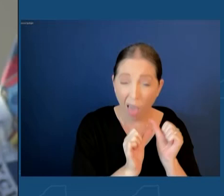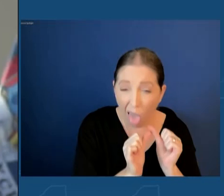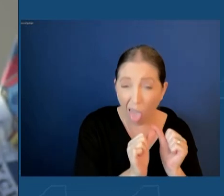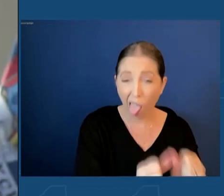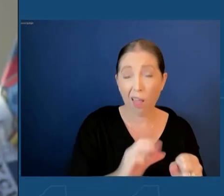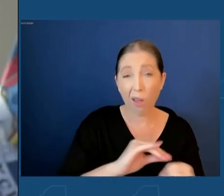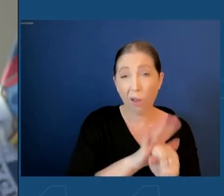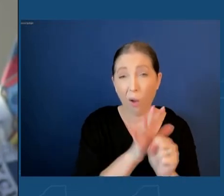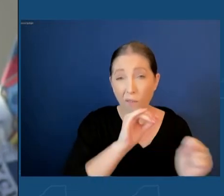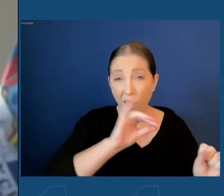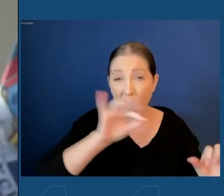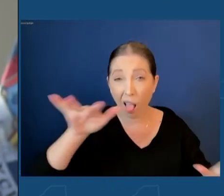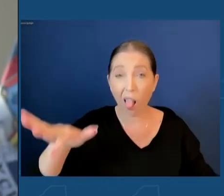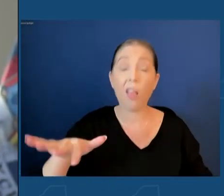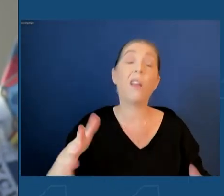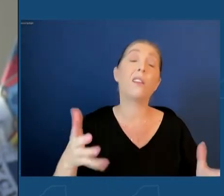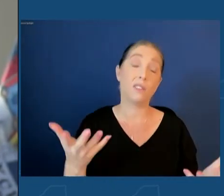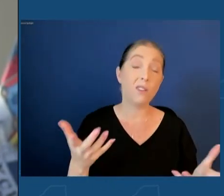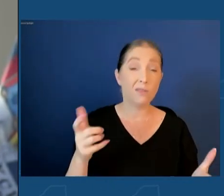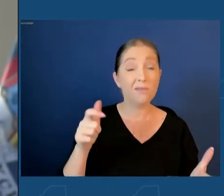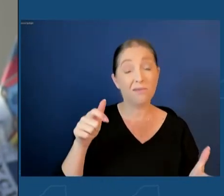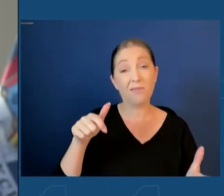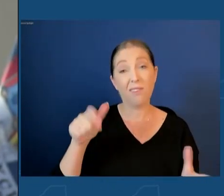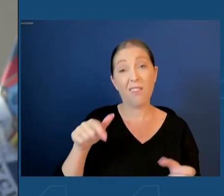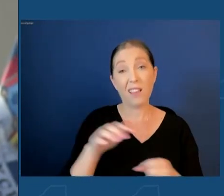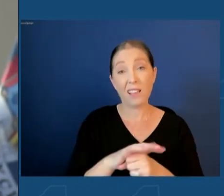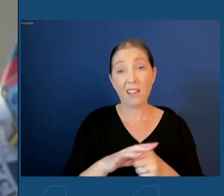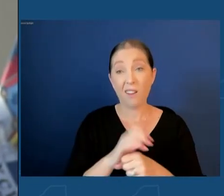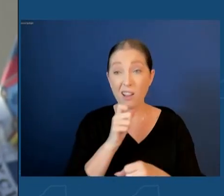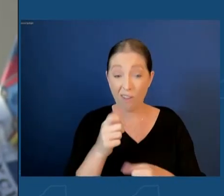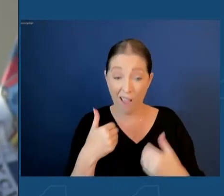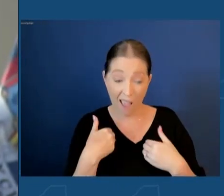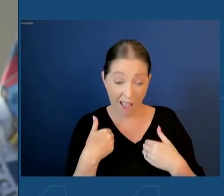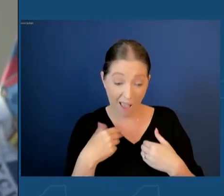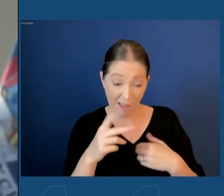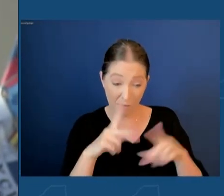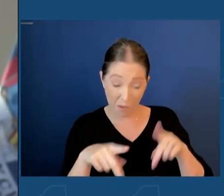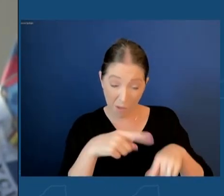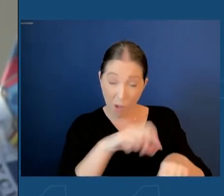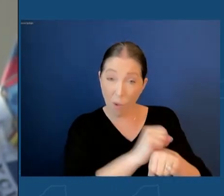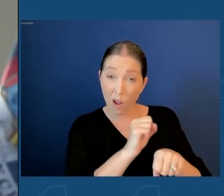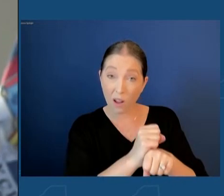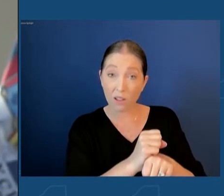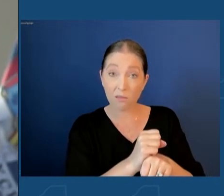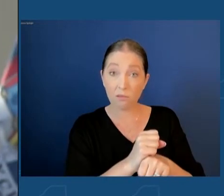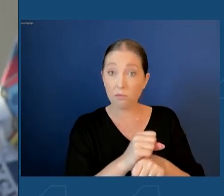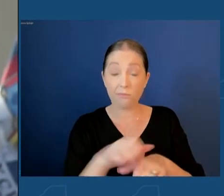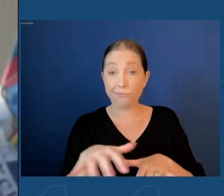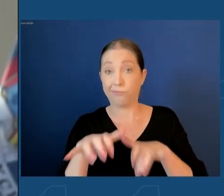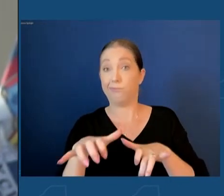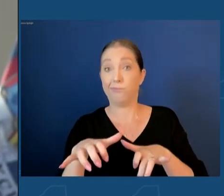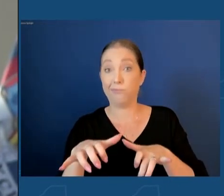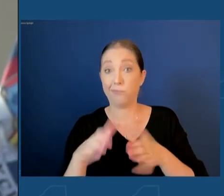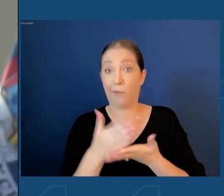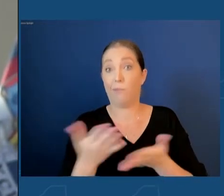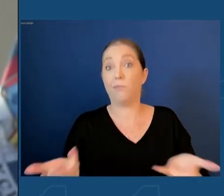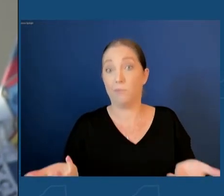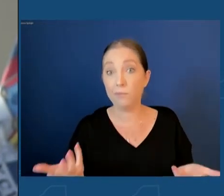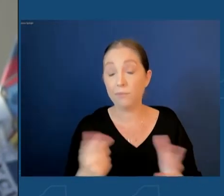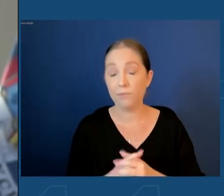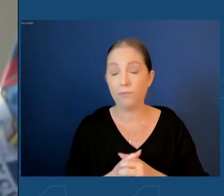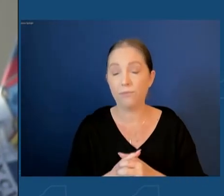And without them, this area grinds to a halt, and I want to make sure we recognize them as well. We're also, as I mentioned a little over a year